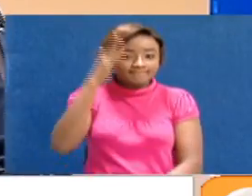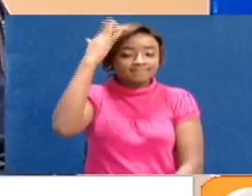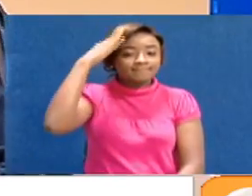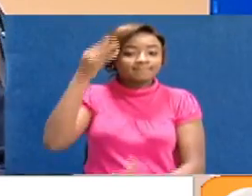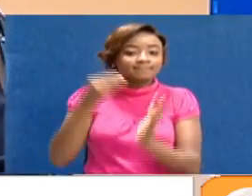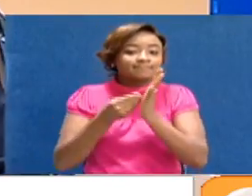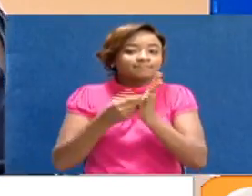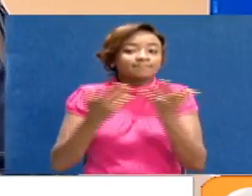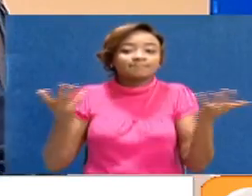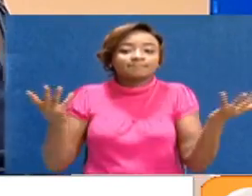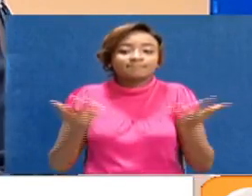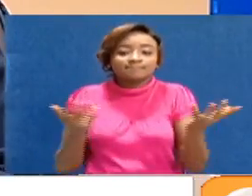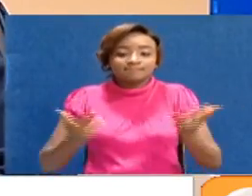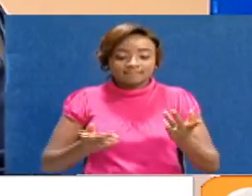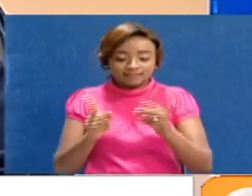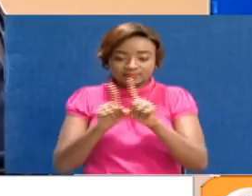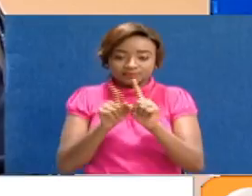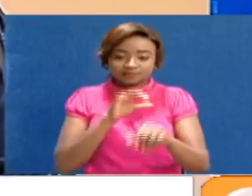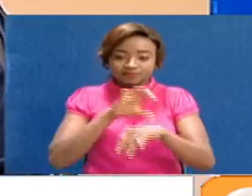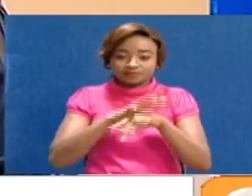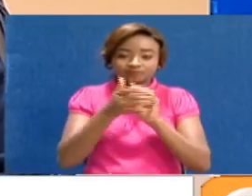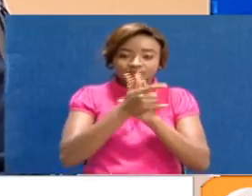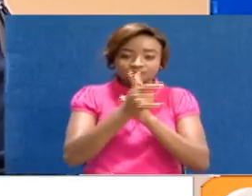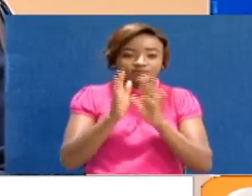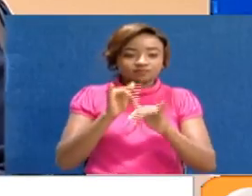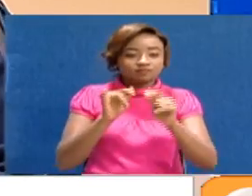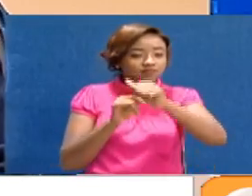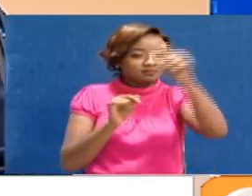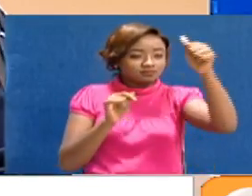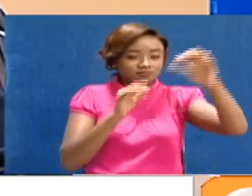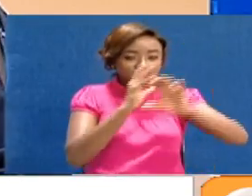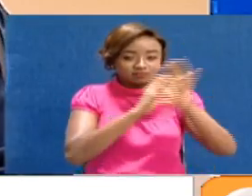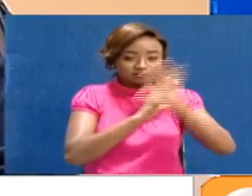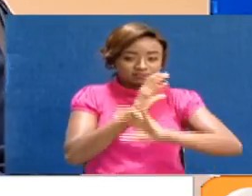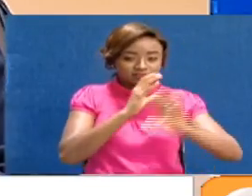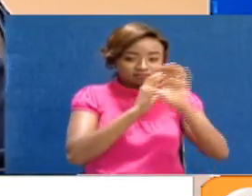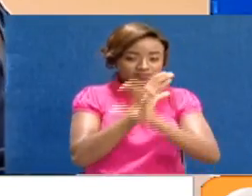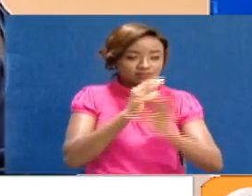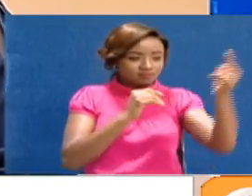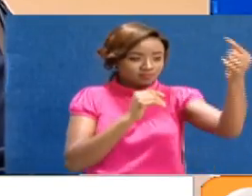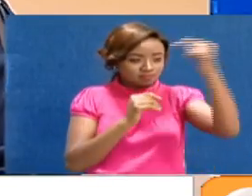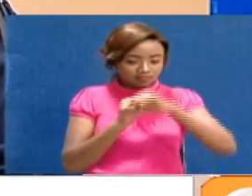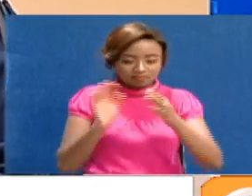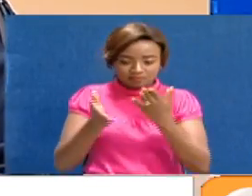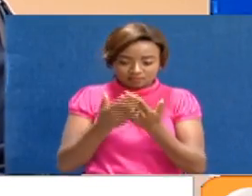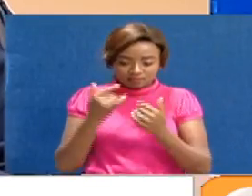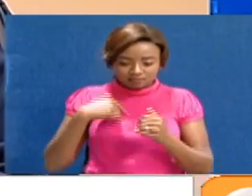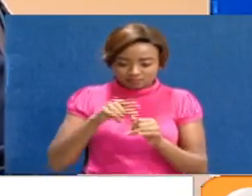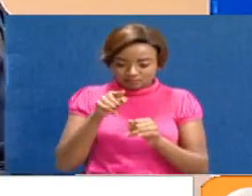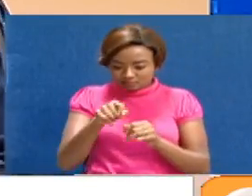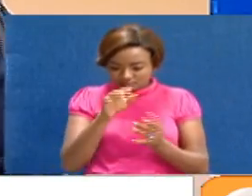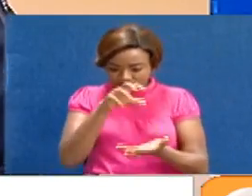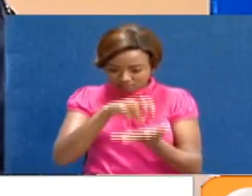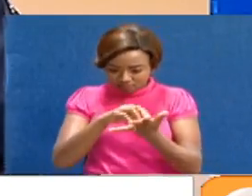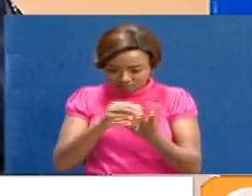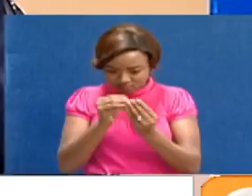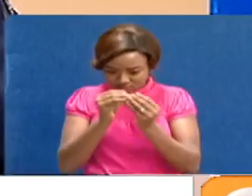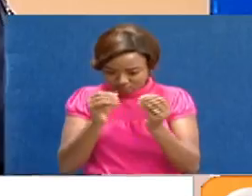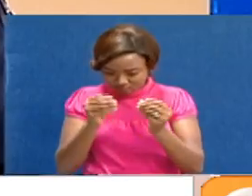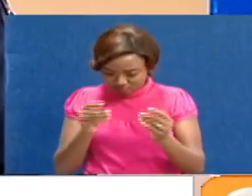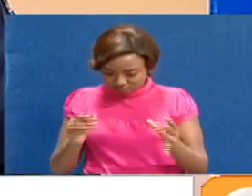getting experts, even if it's from outside the country, to help us package our case. Okay. And